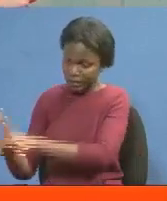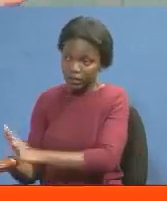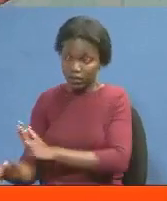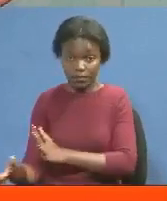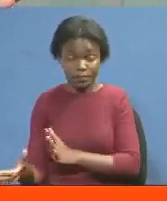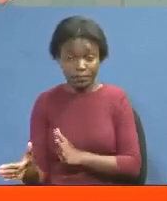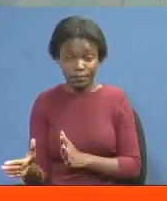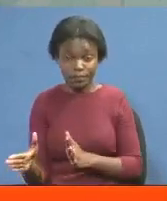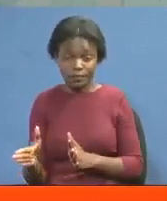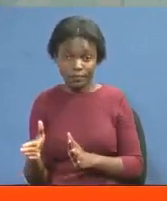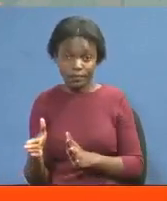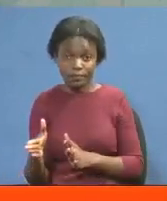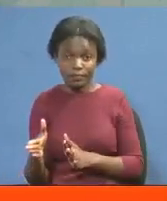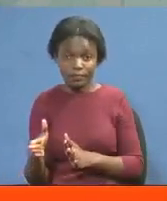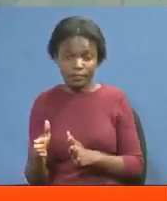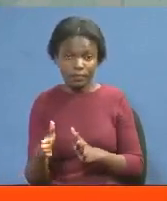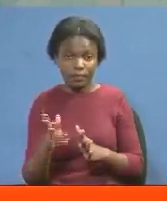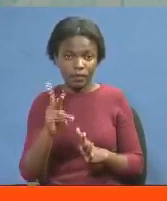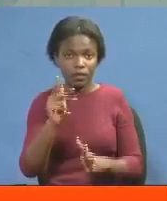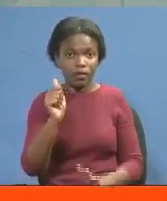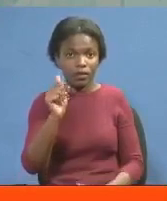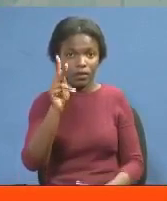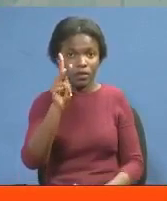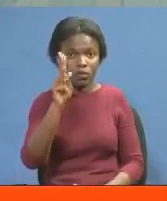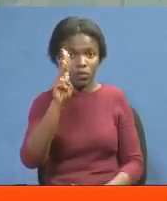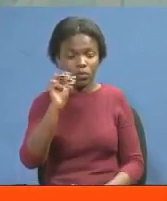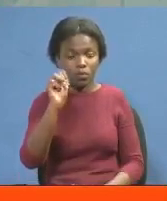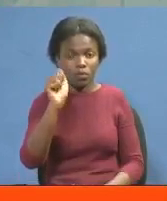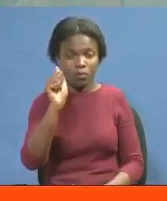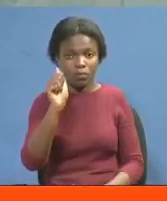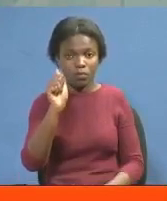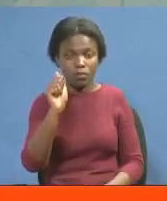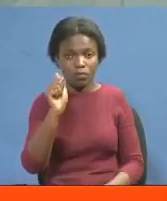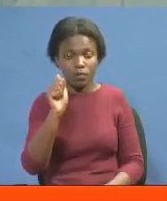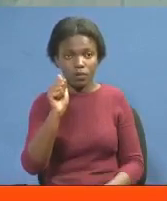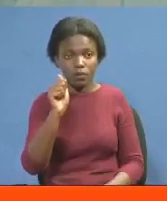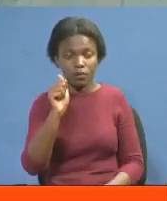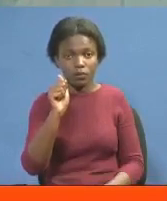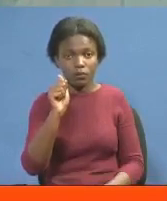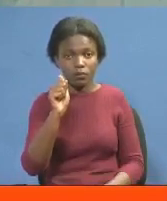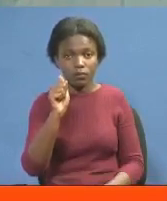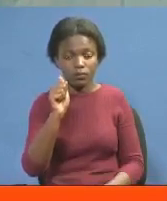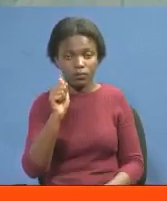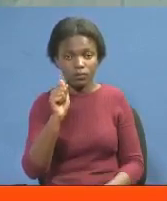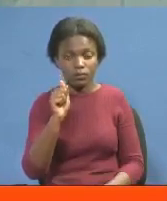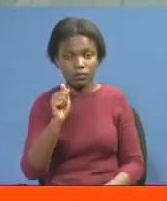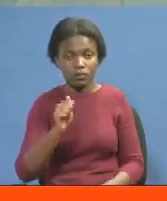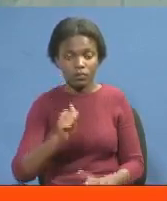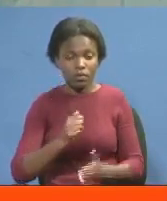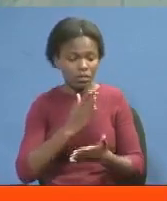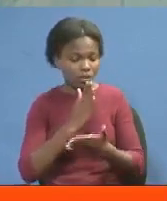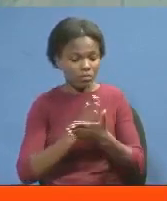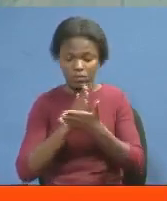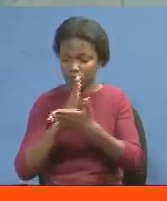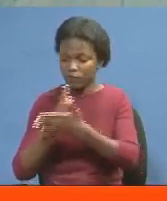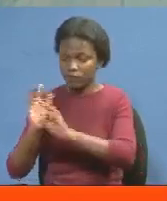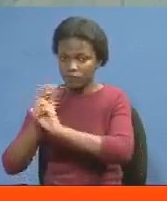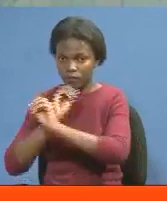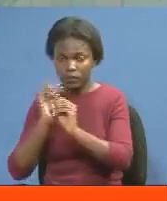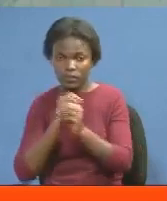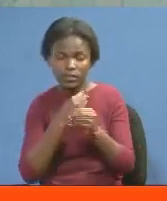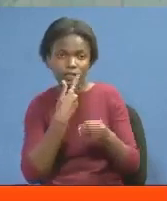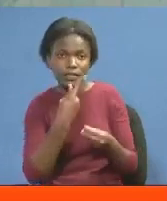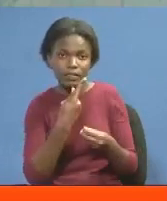are in Kakuma and half in Dadaab, mm-hmm, just hypothetically, yeah, not quite half-half, but right, let's just